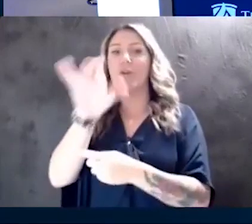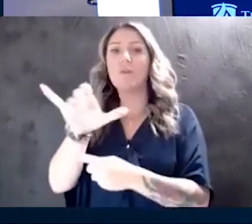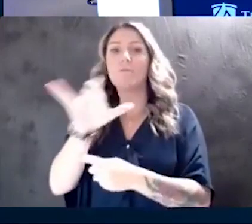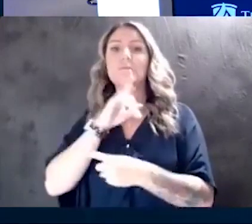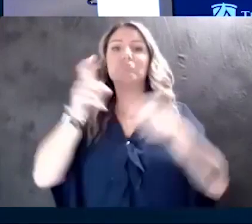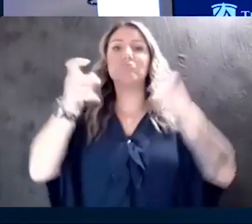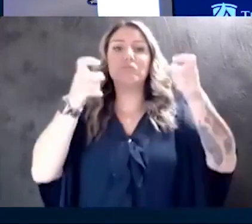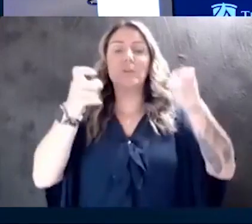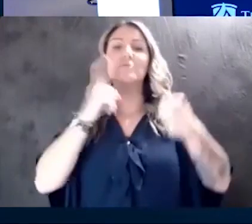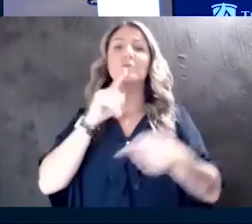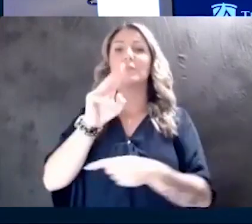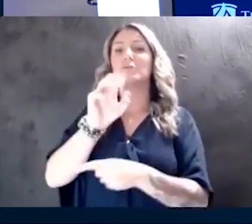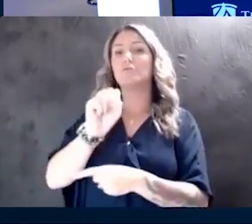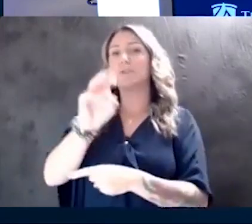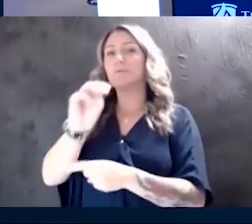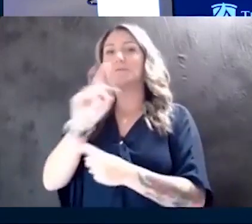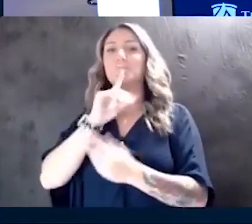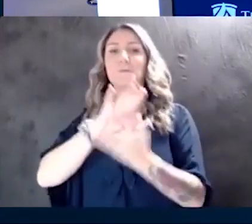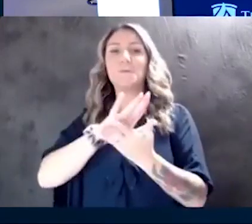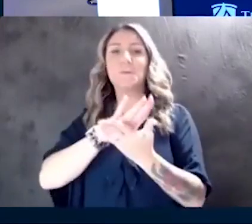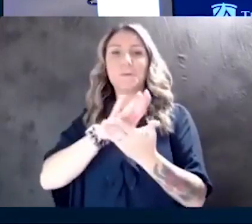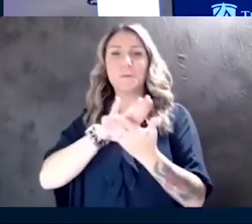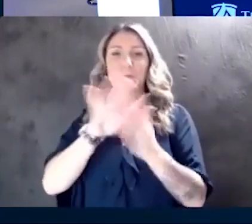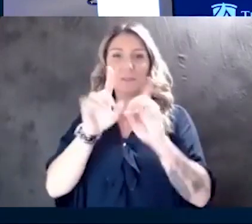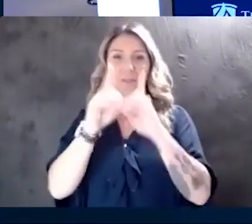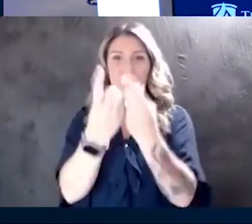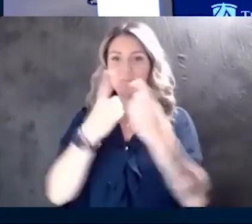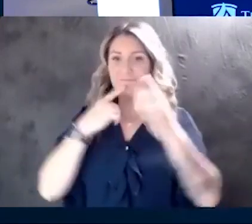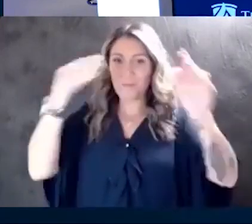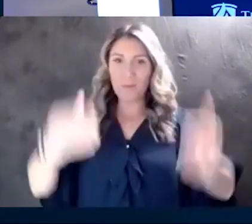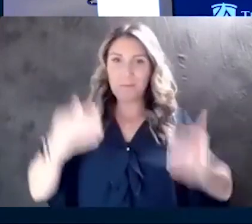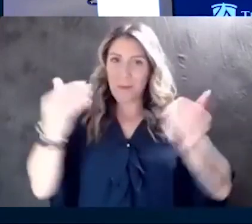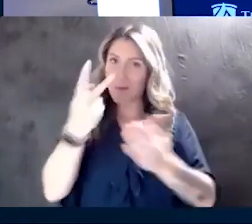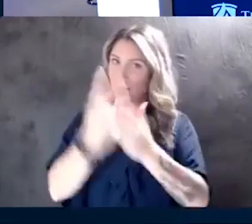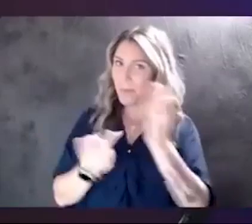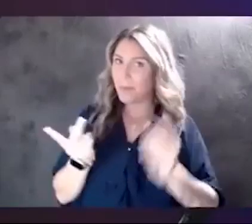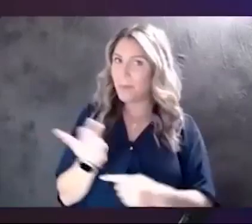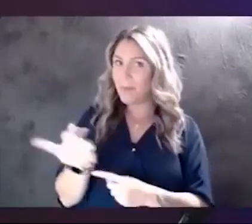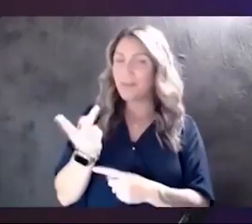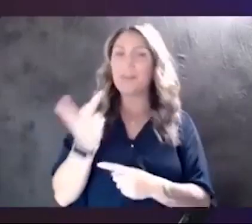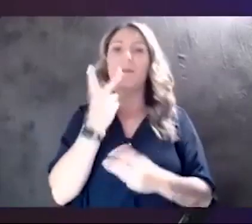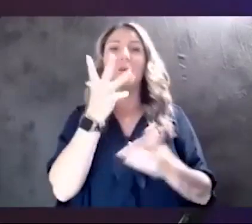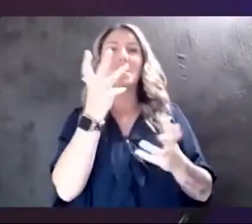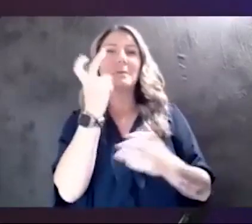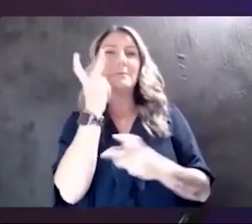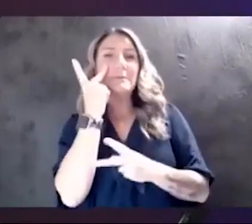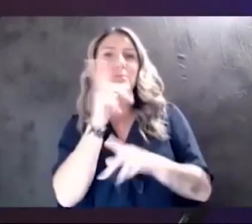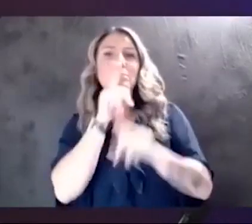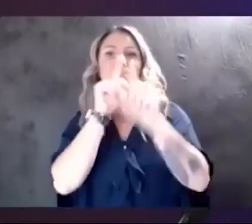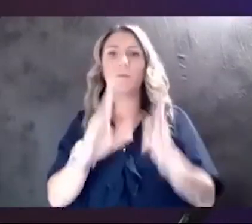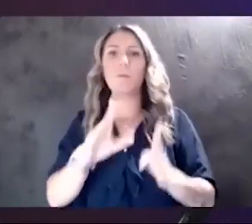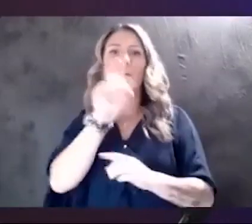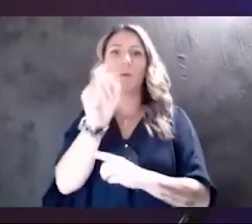School District. So welcome in to both of you. I want to see if we have any reporter questions on the